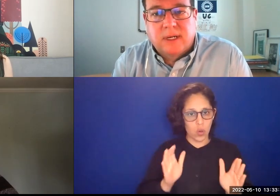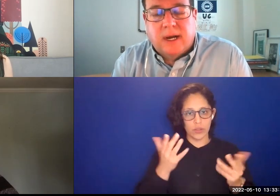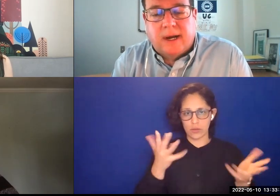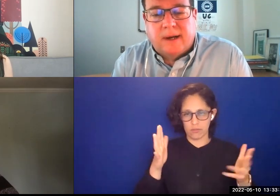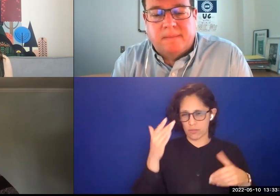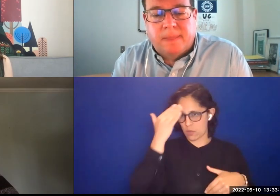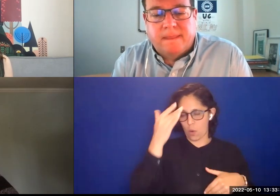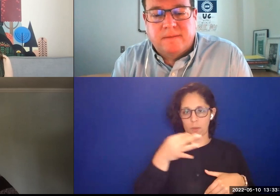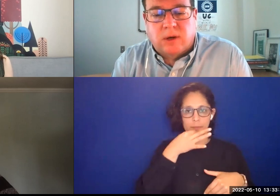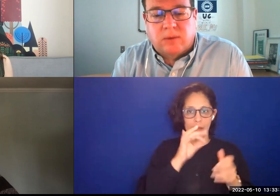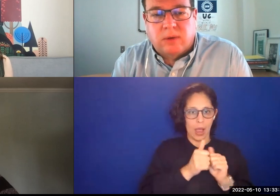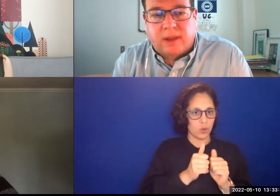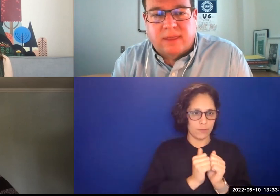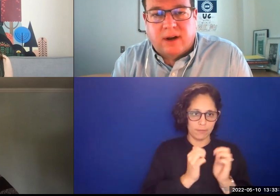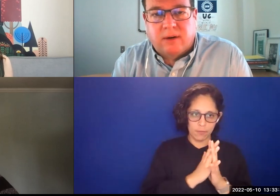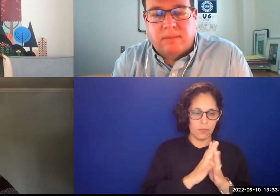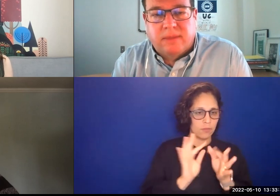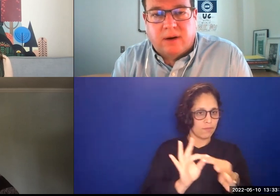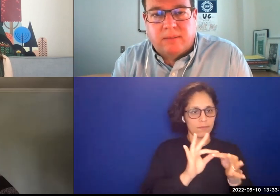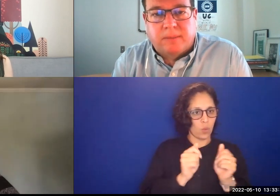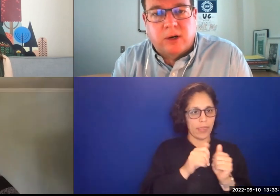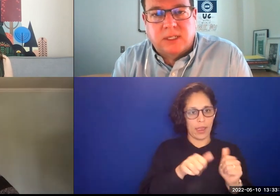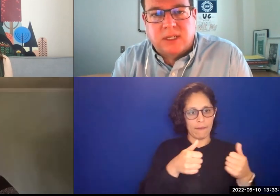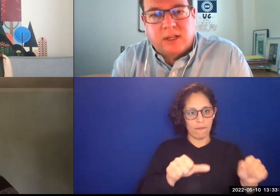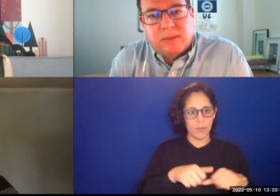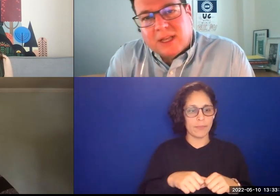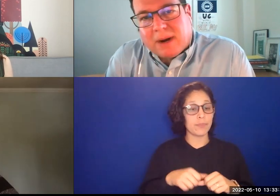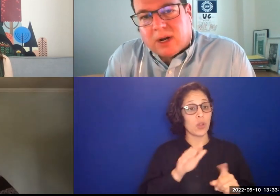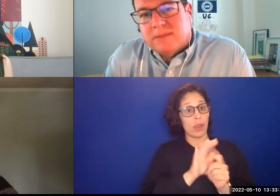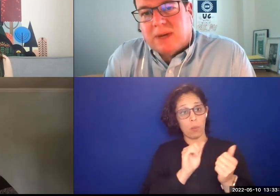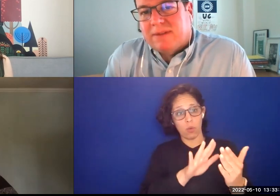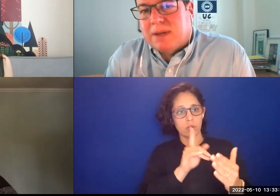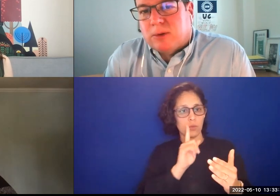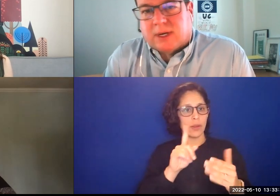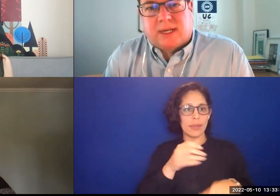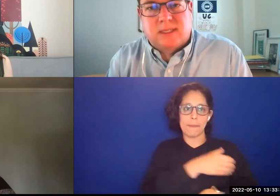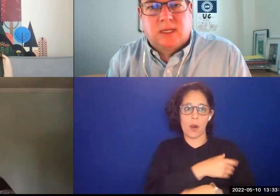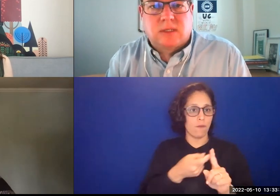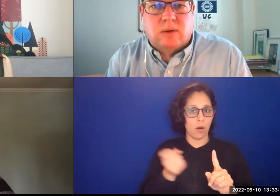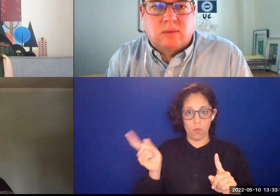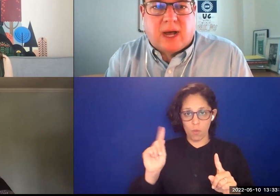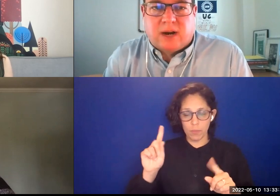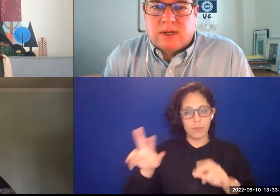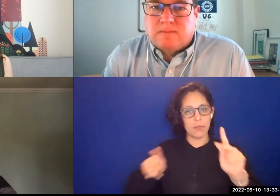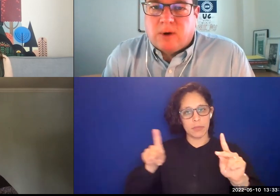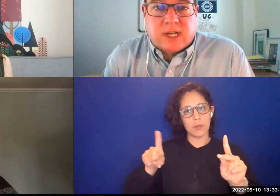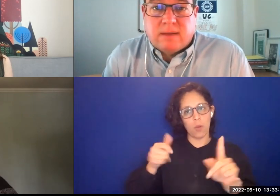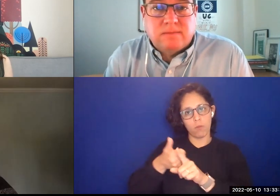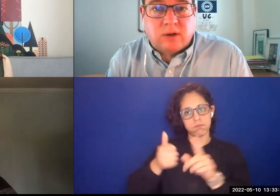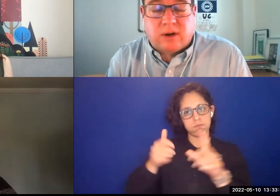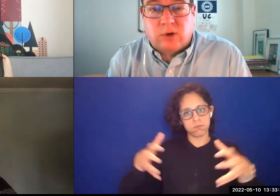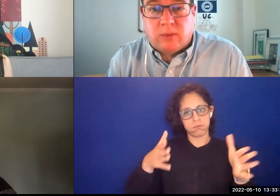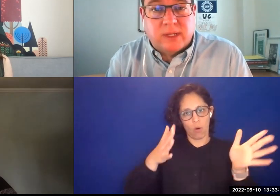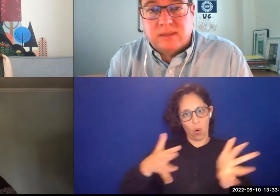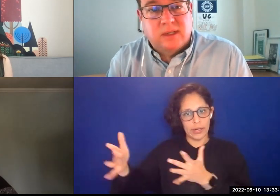effort. I think their approach is ultimately the power comes from having the people organize. So how do we over time,